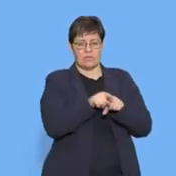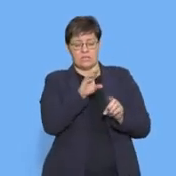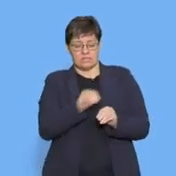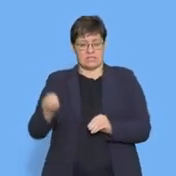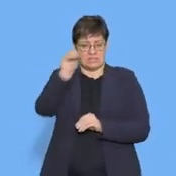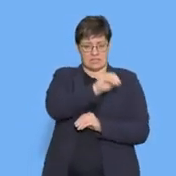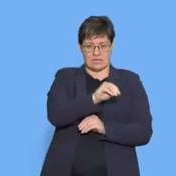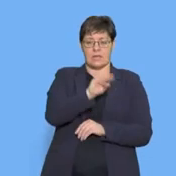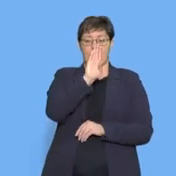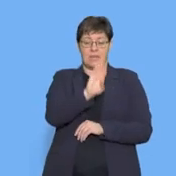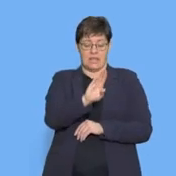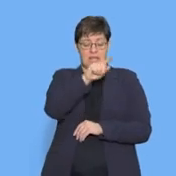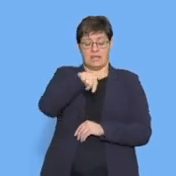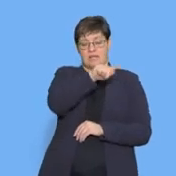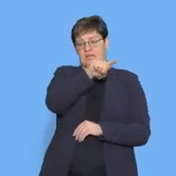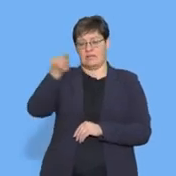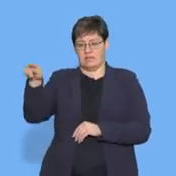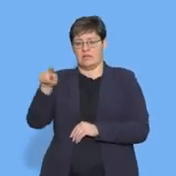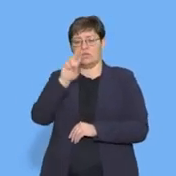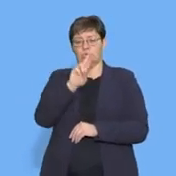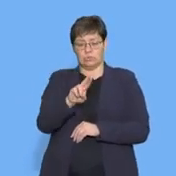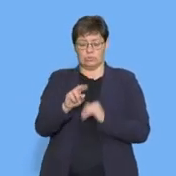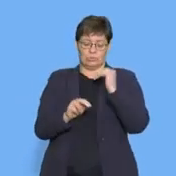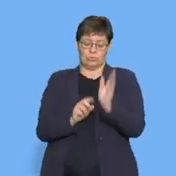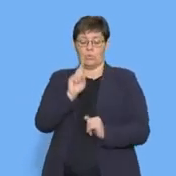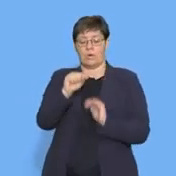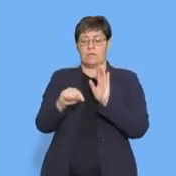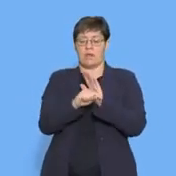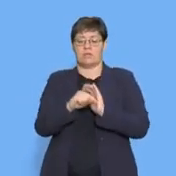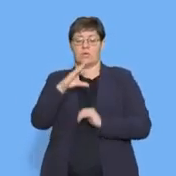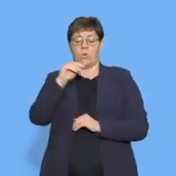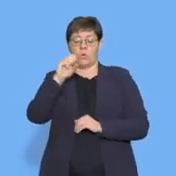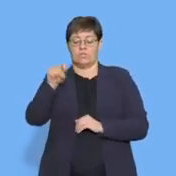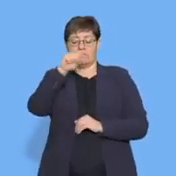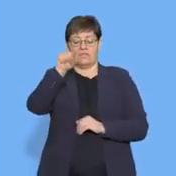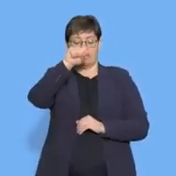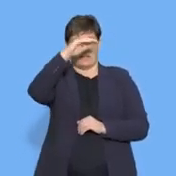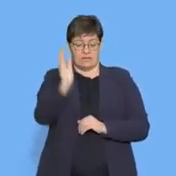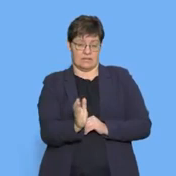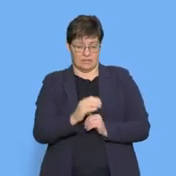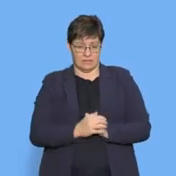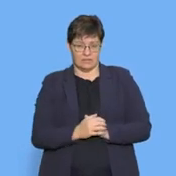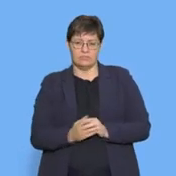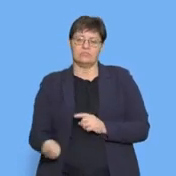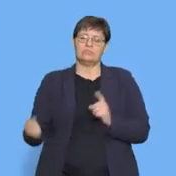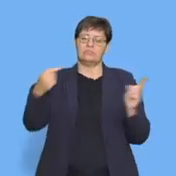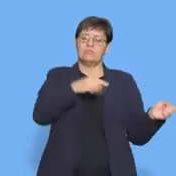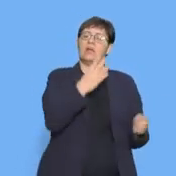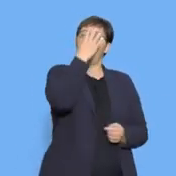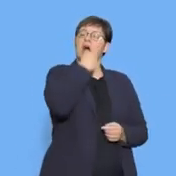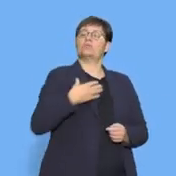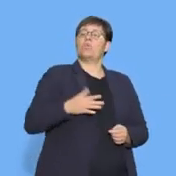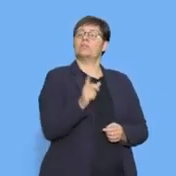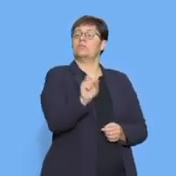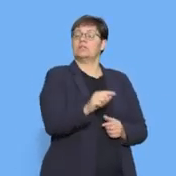b coming out here, and I'm going to be left with 2 and the bracket, which is 1 minus cos of theta. Let's go back and see